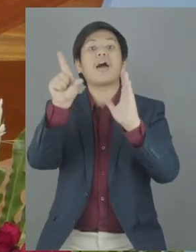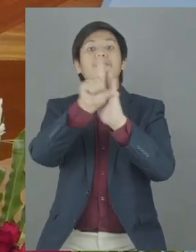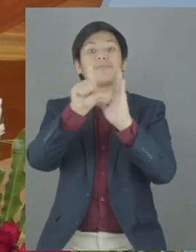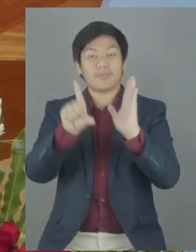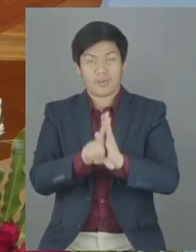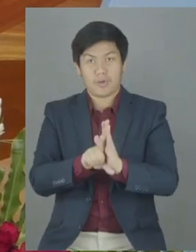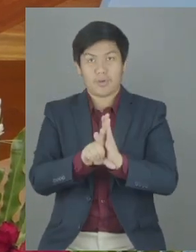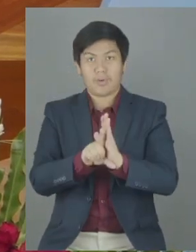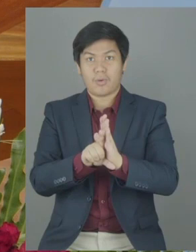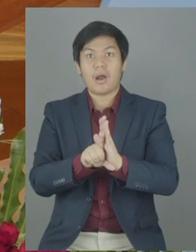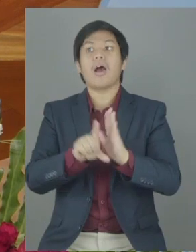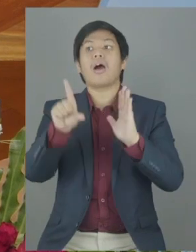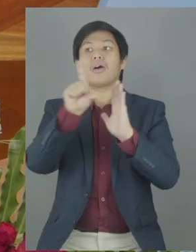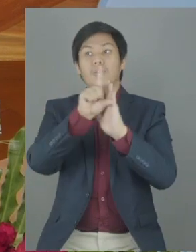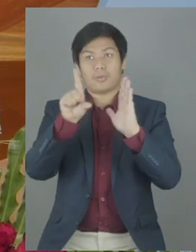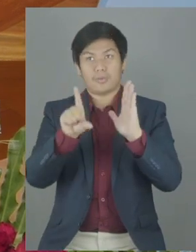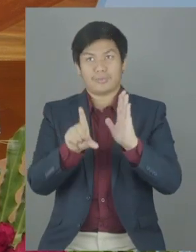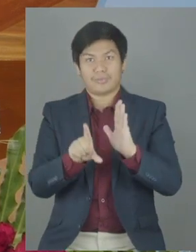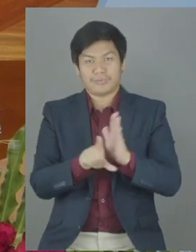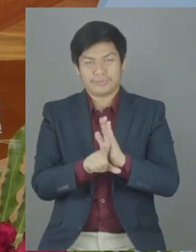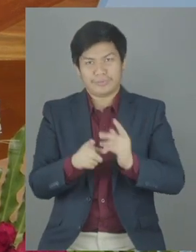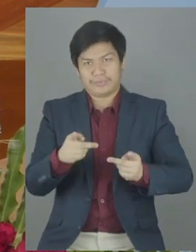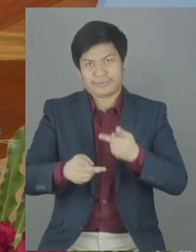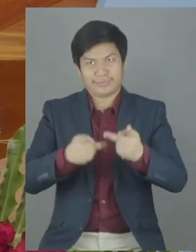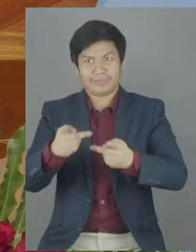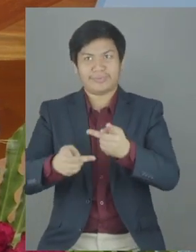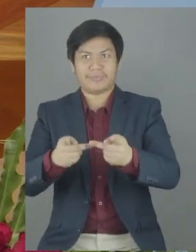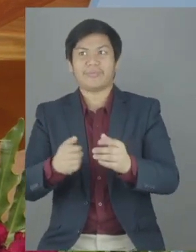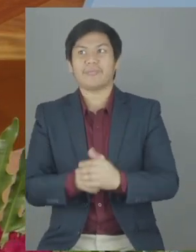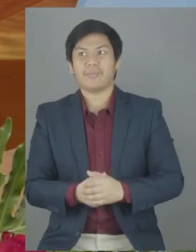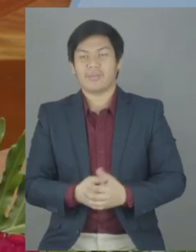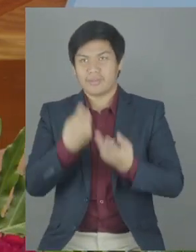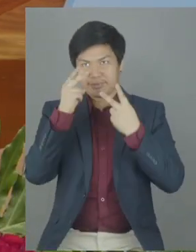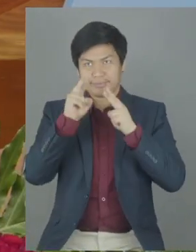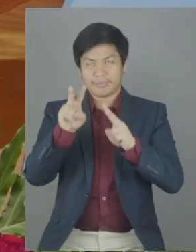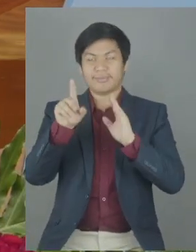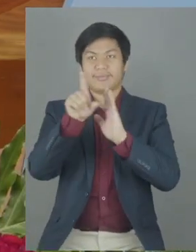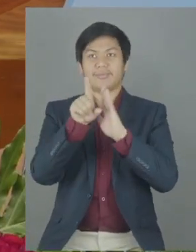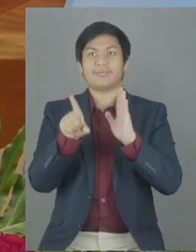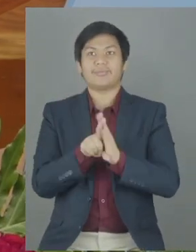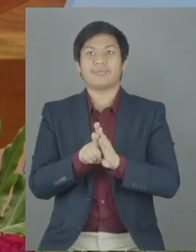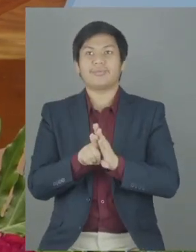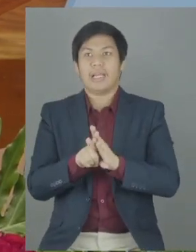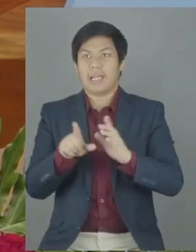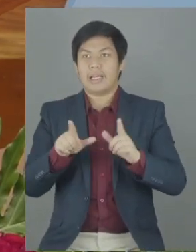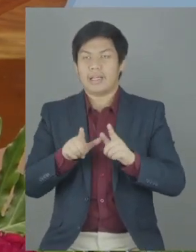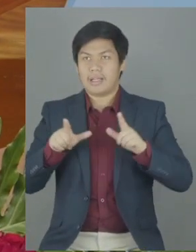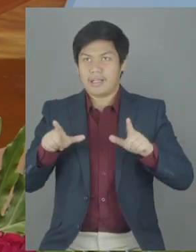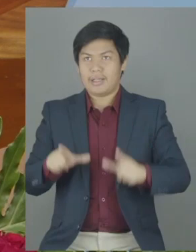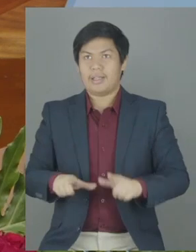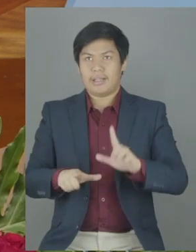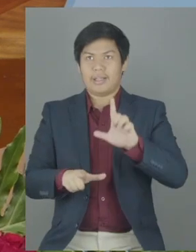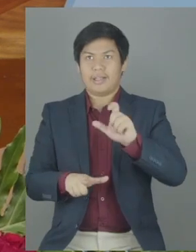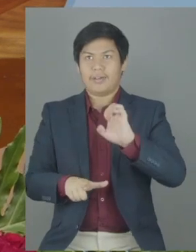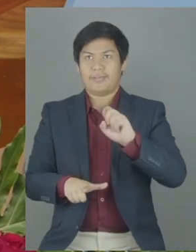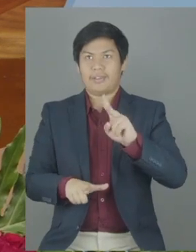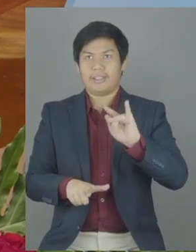law to be hospitable. If I may read the law itself. Leviticus 19,